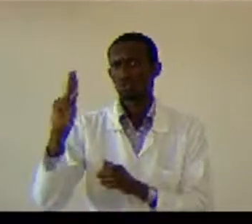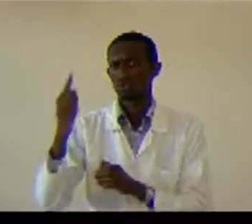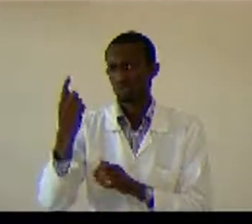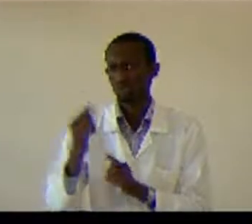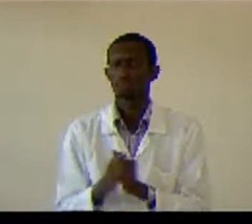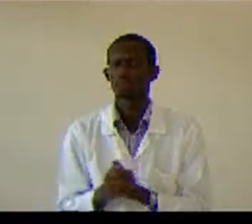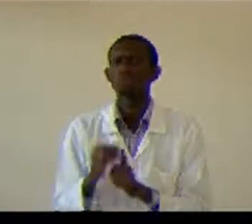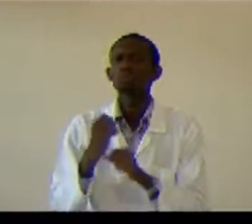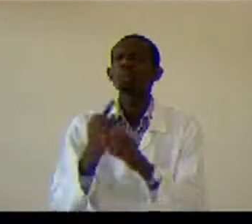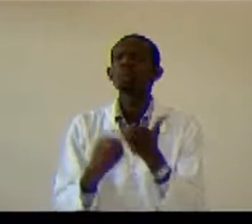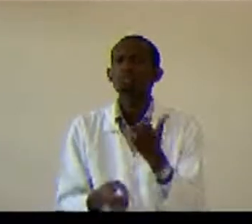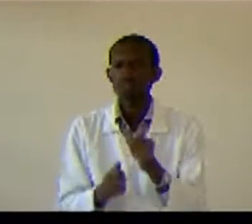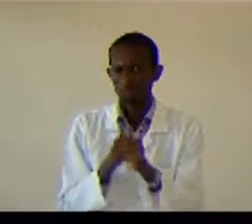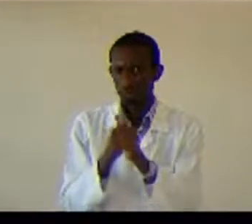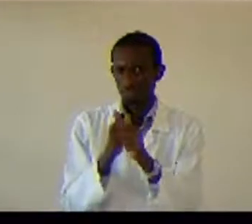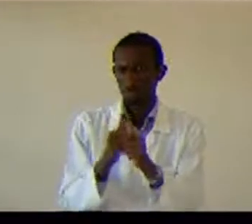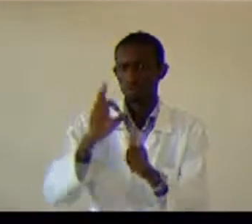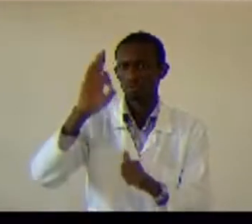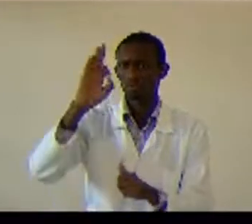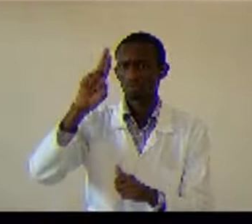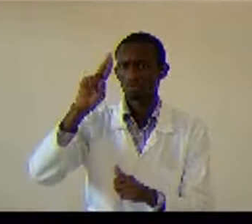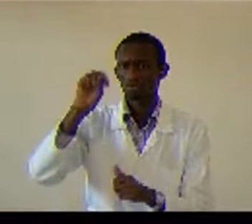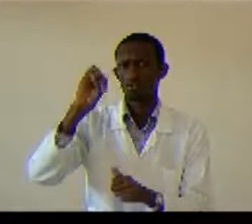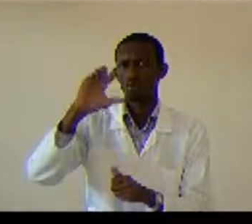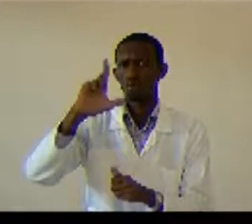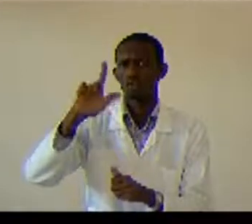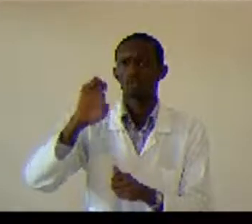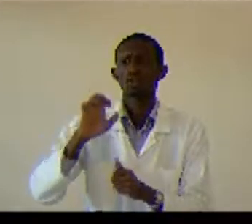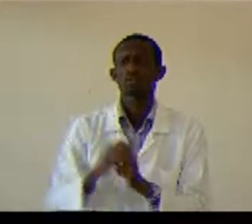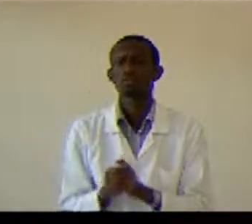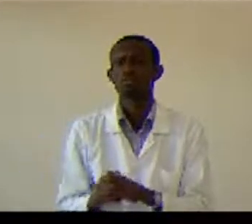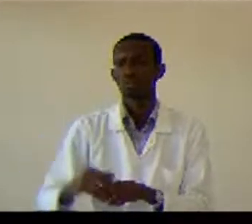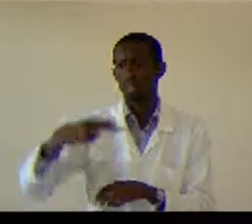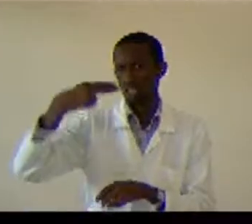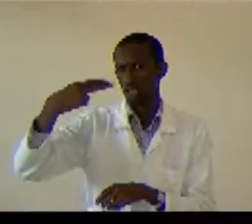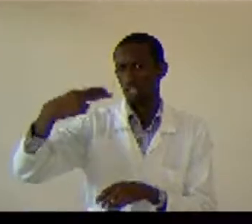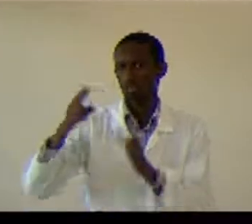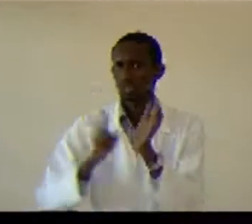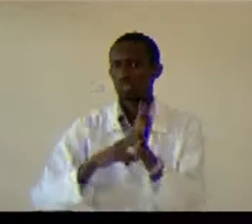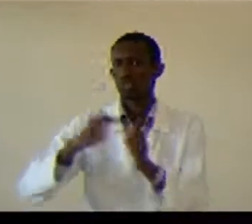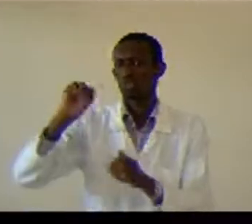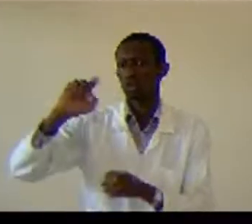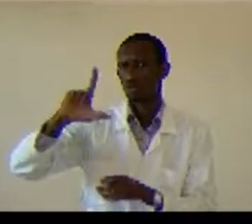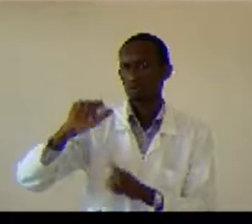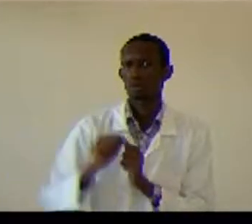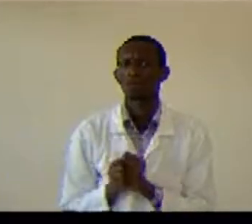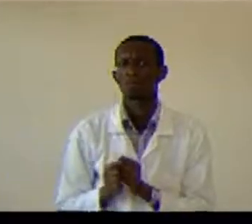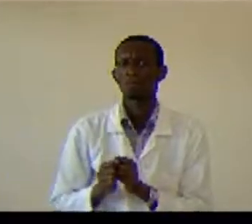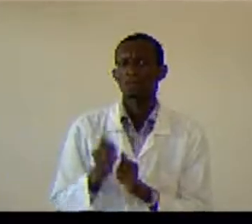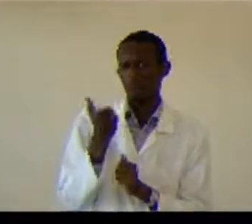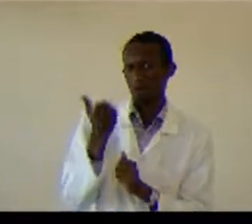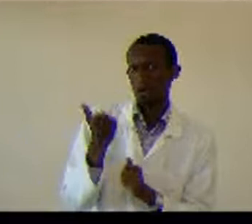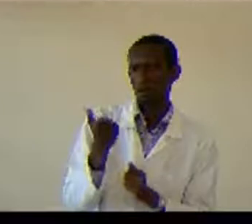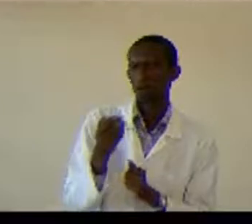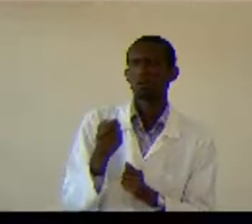state the formula. So using the formula, H is equal to ml. In this case, it is